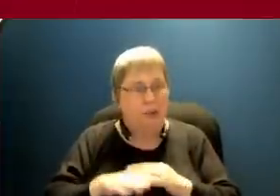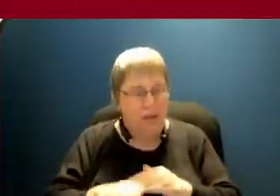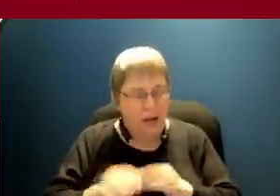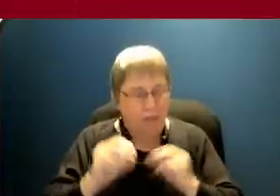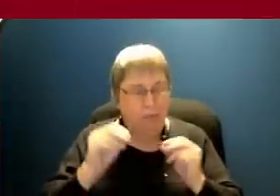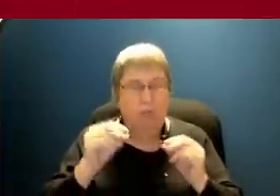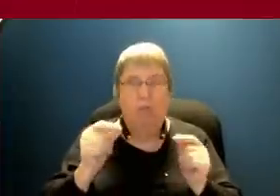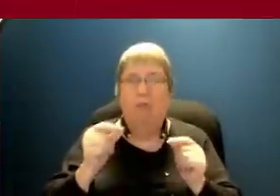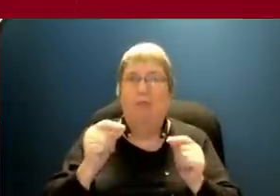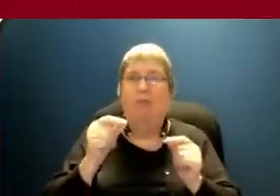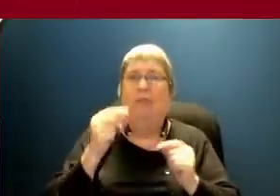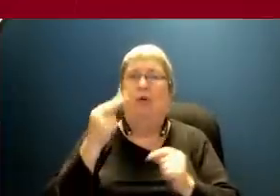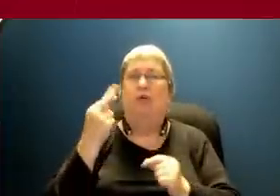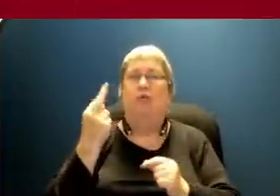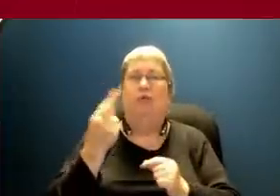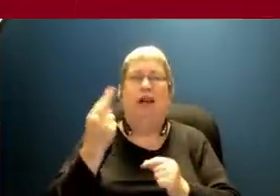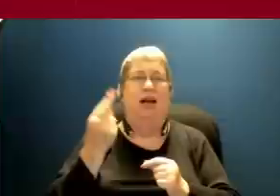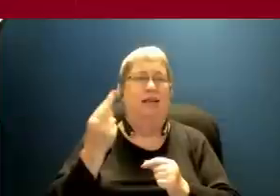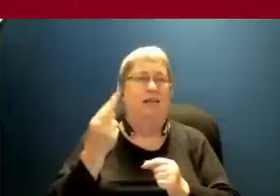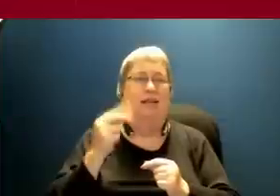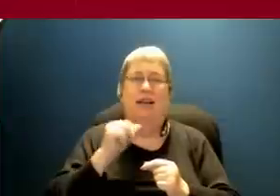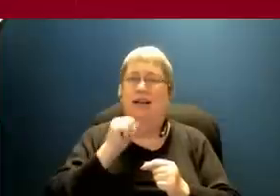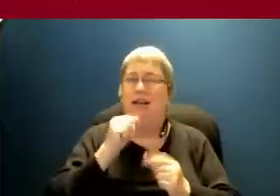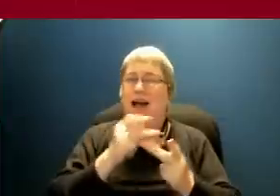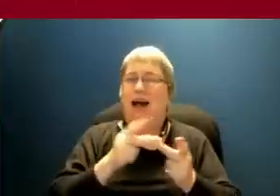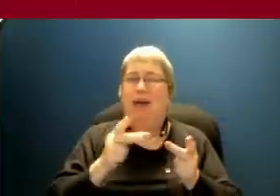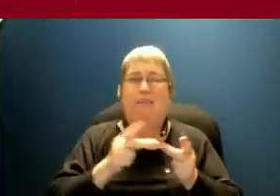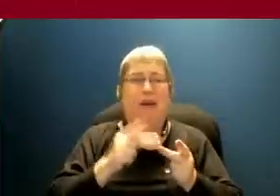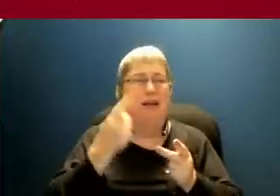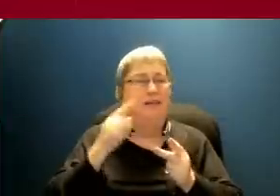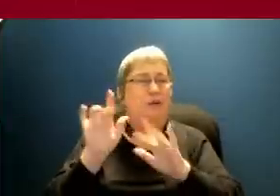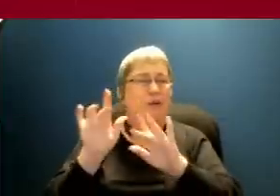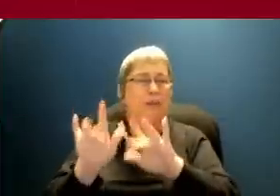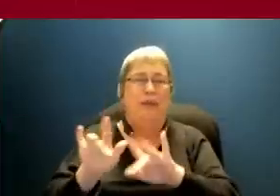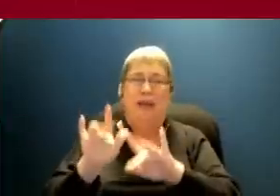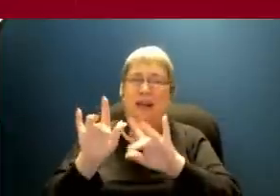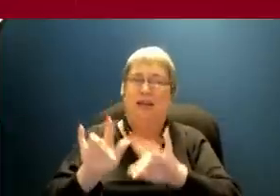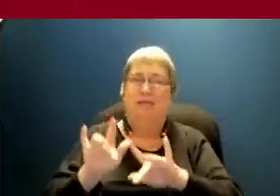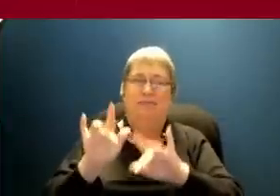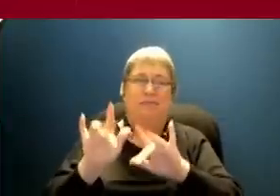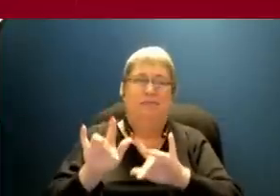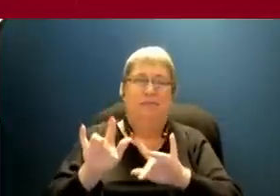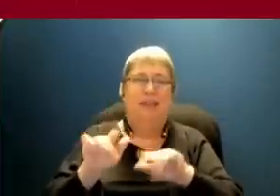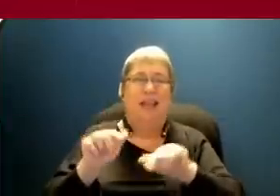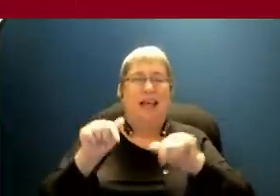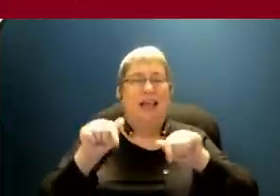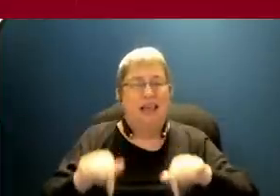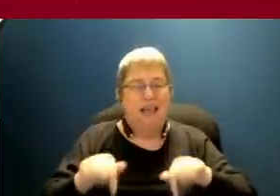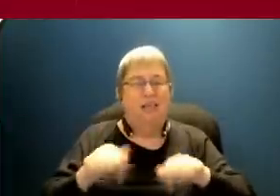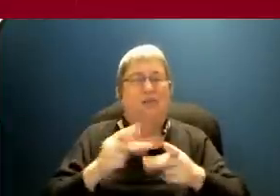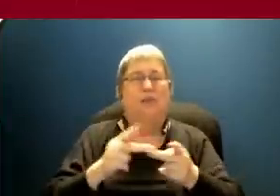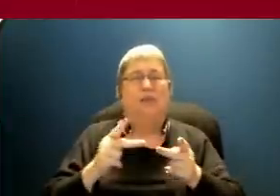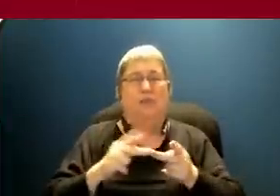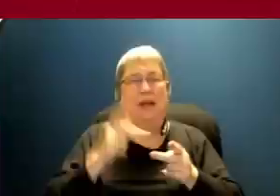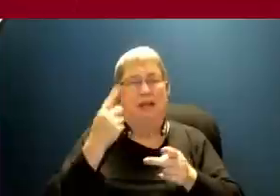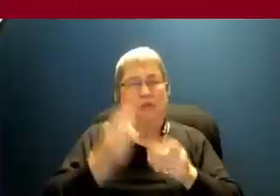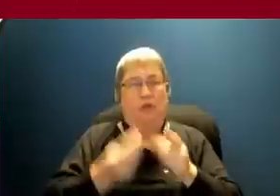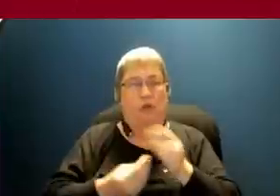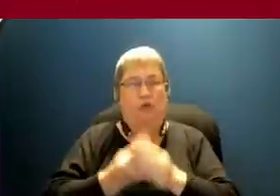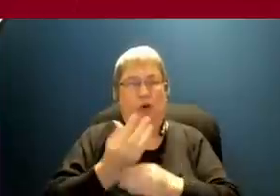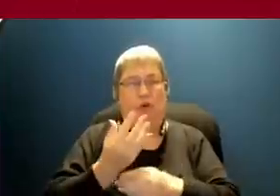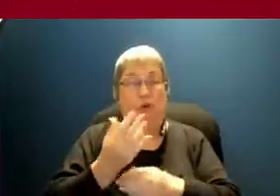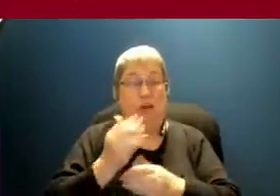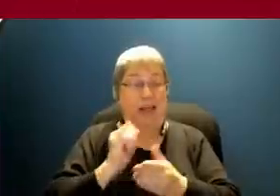realize this was not a place for pity. This was a place for growth. And that room was